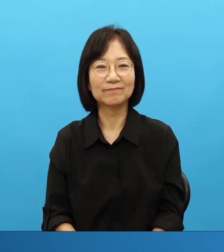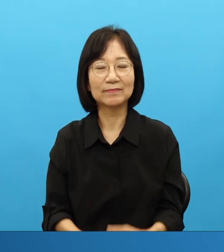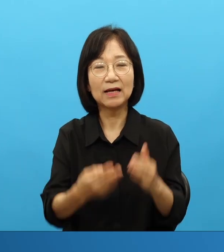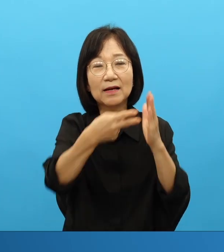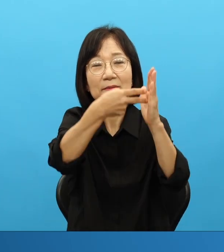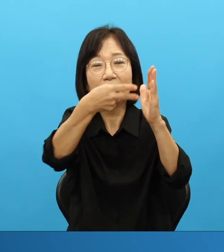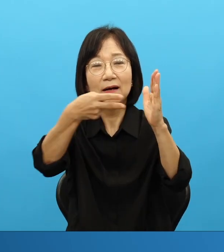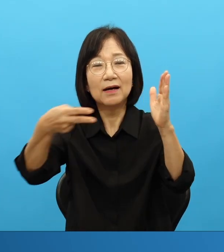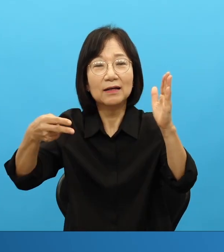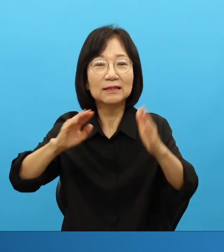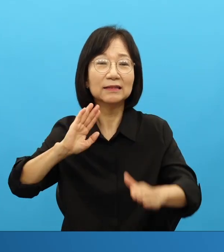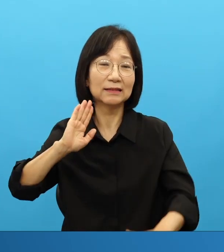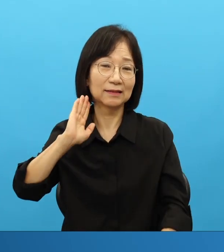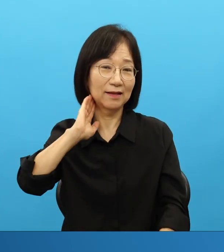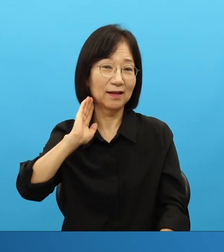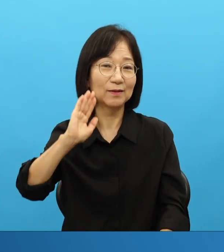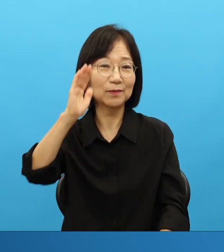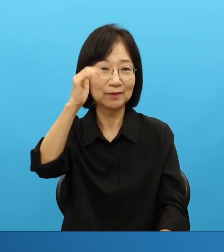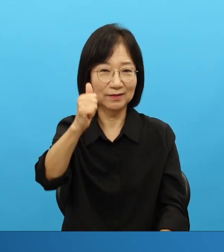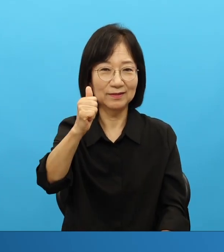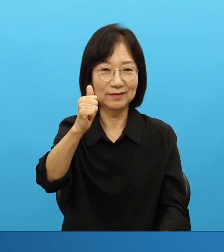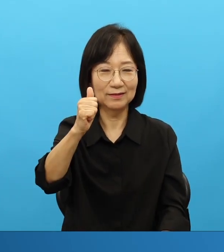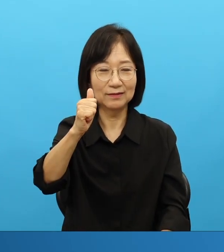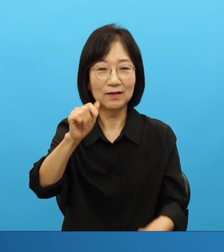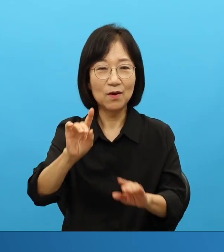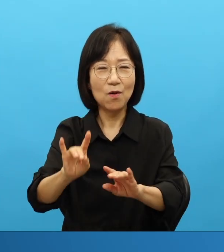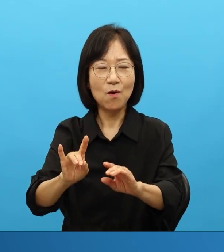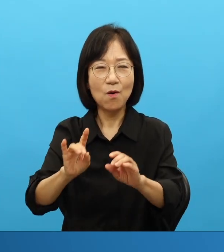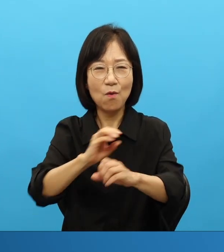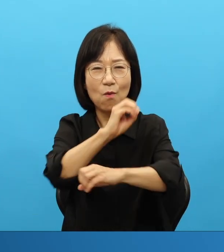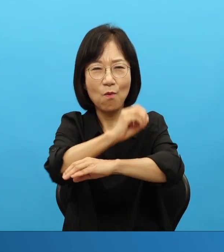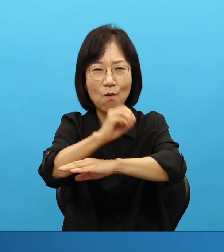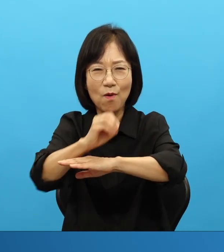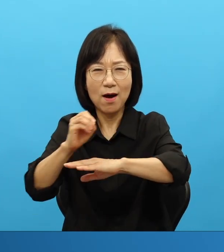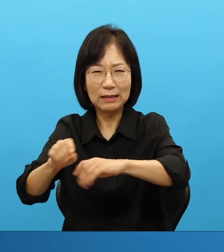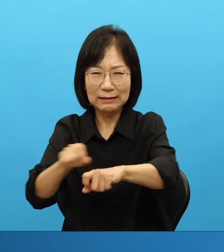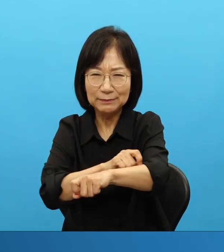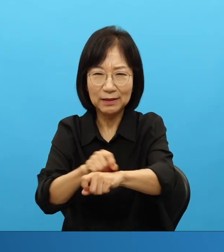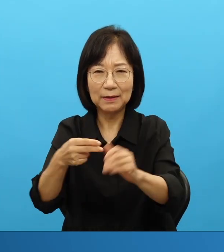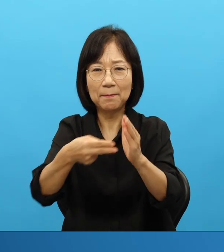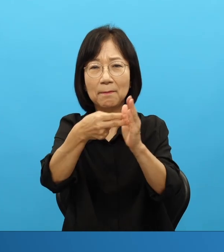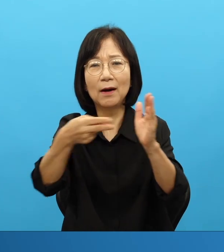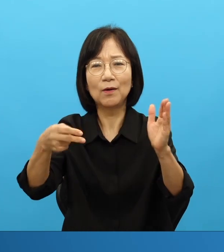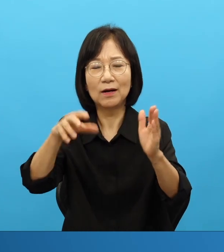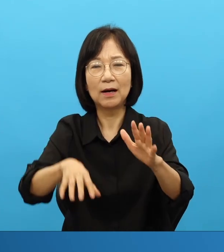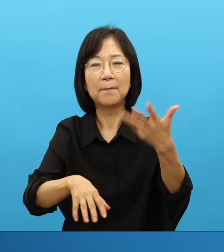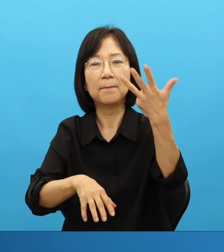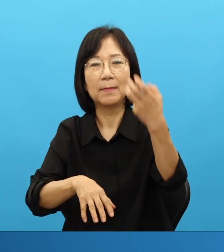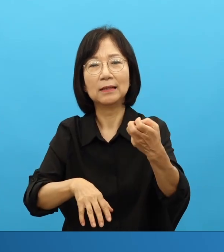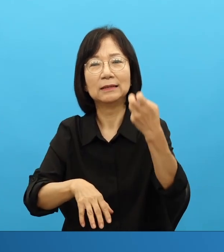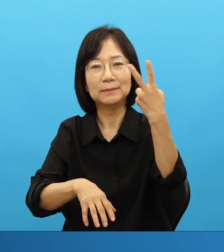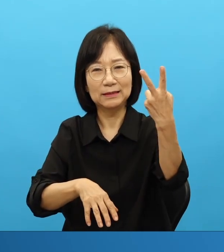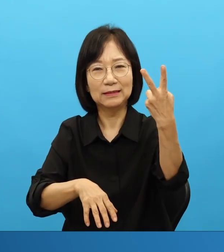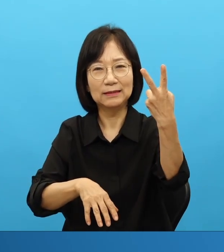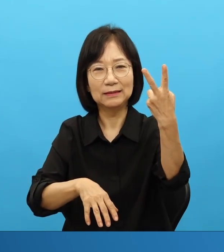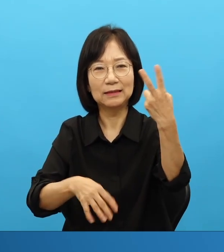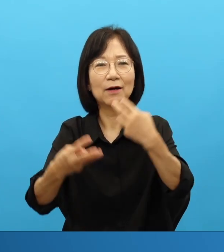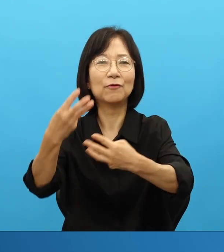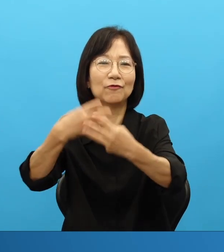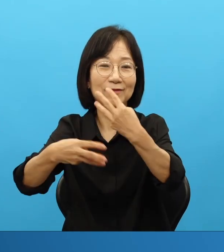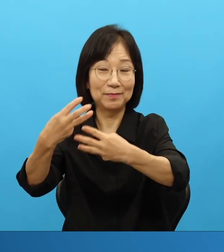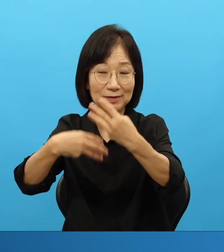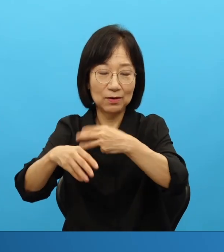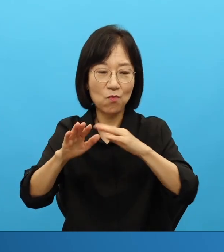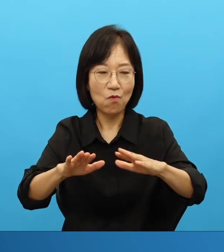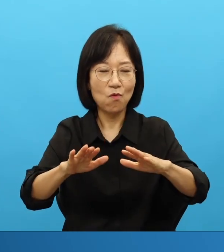a profound honor and grace for me as president of Vanuatu to have 82 remnants